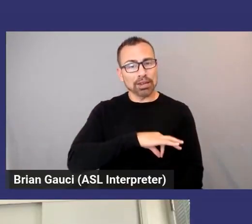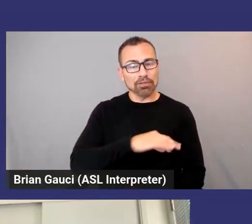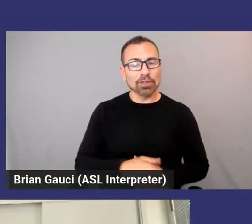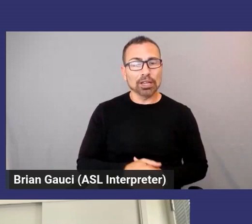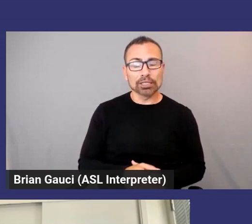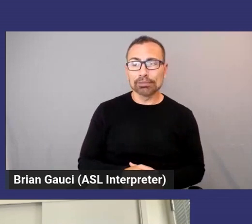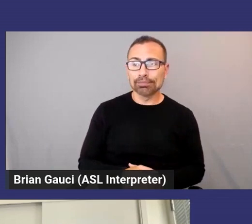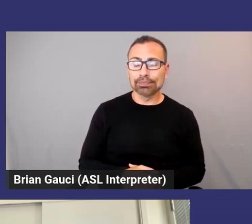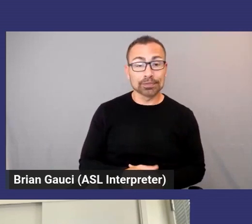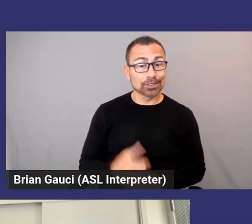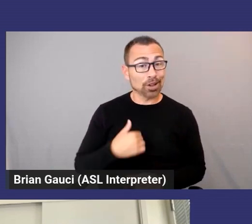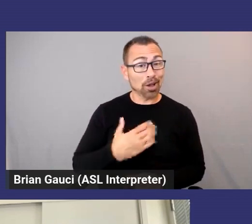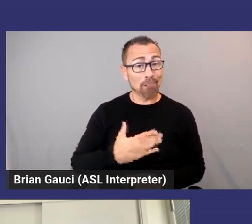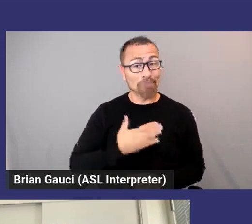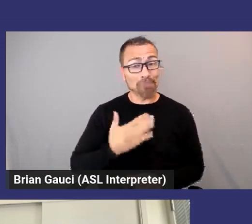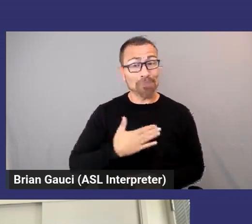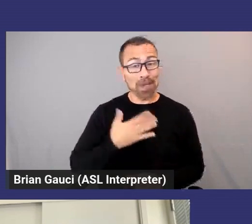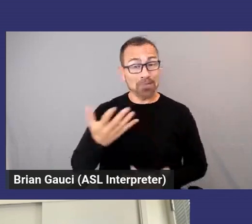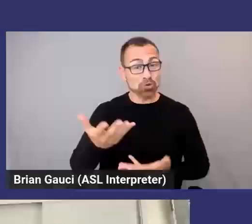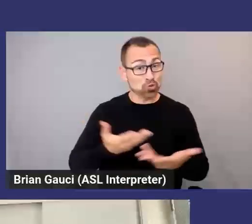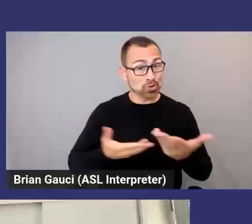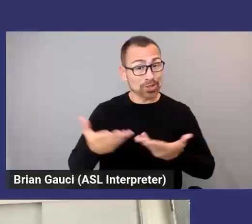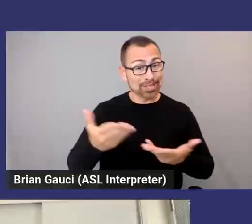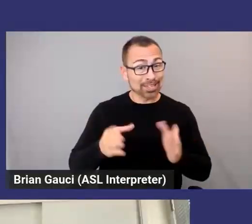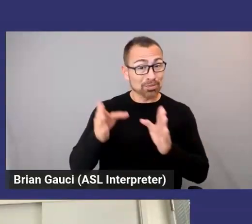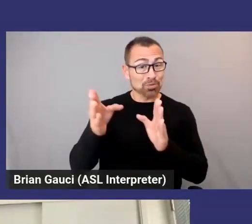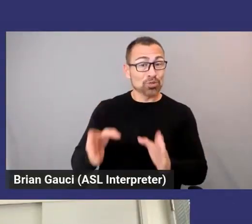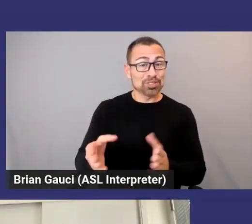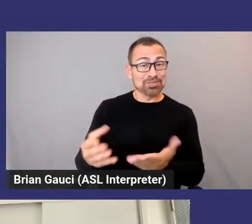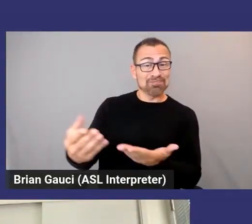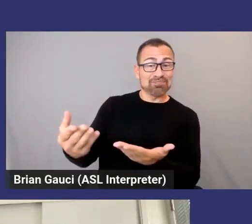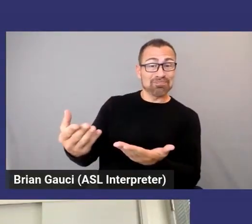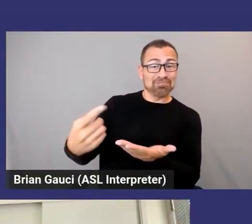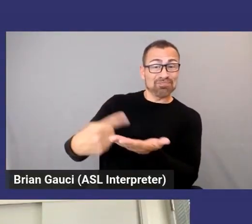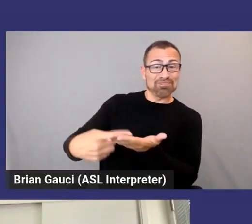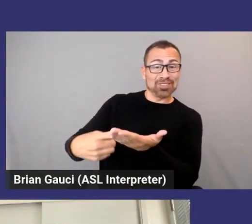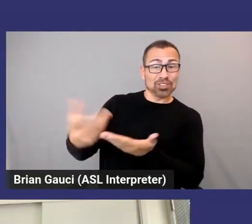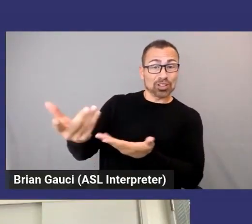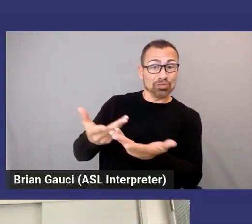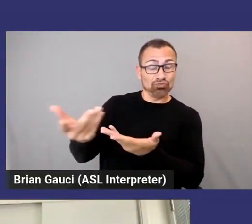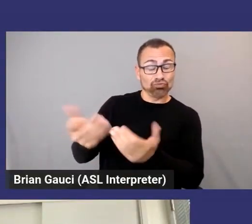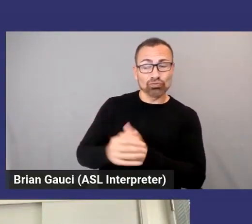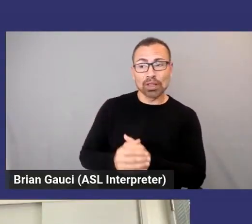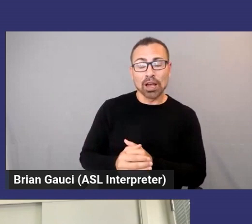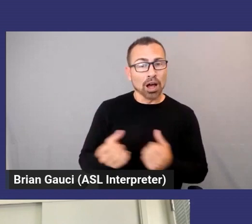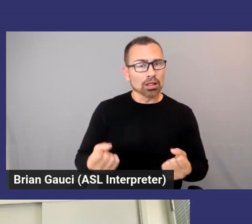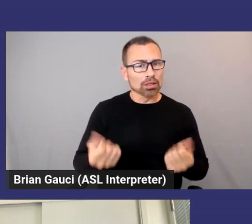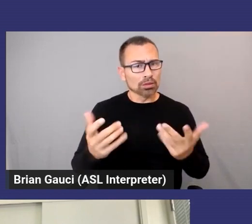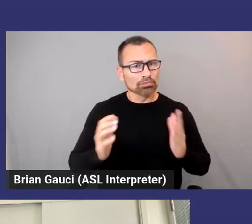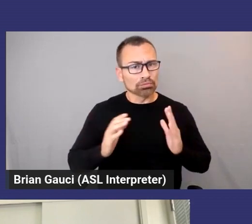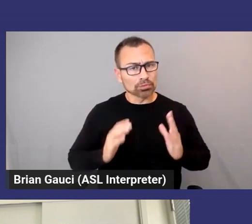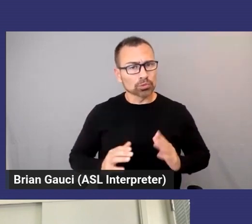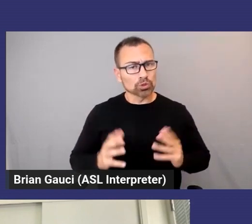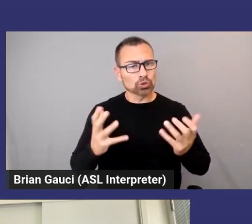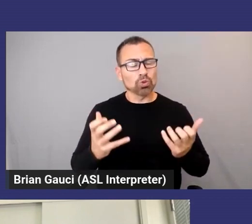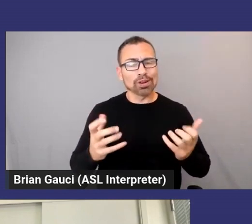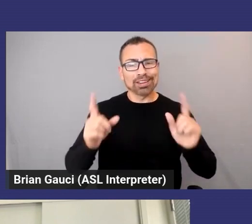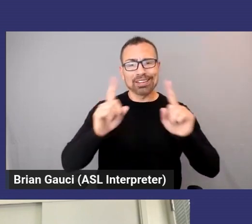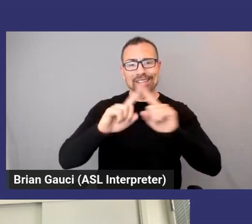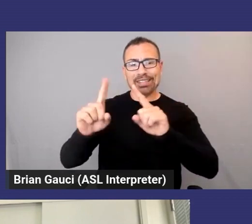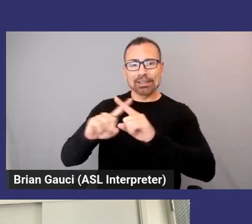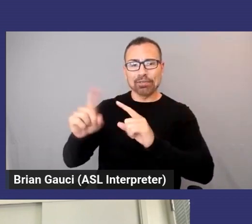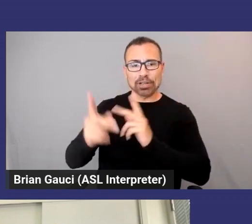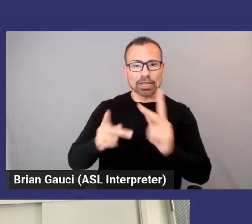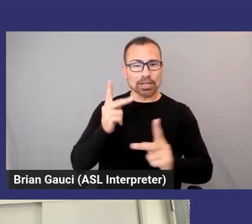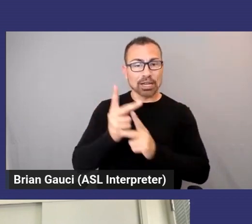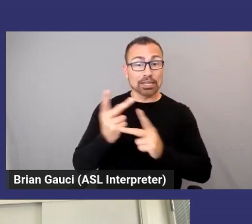engage anybody and talk through these kind of things. I know we've got a lot of customers asking us for all kinds of sorts of different partners.